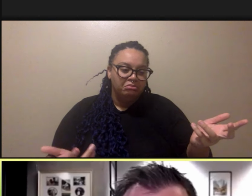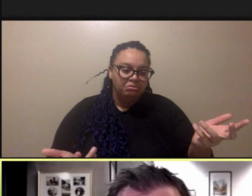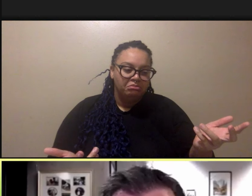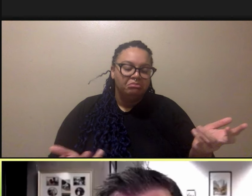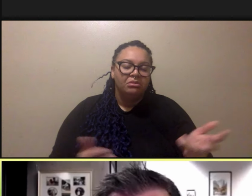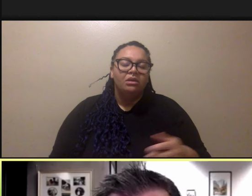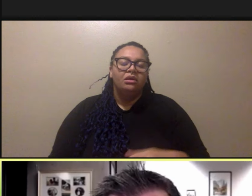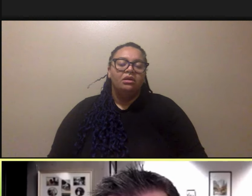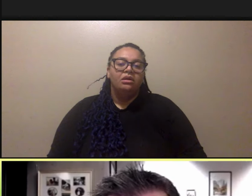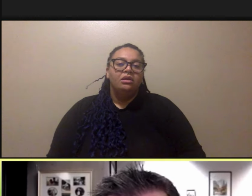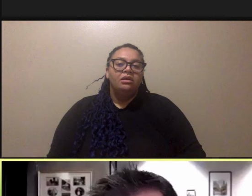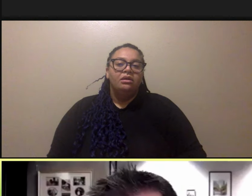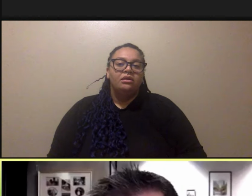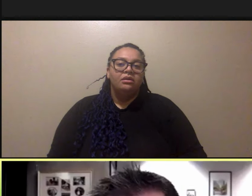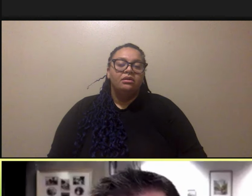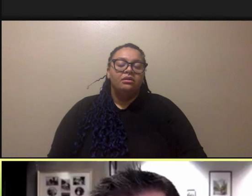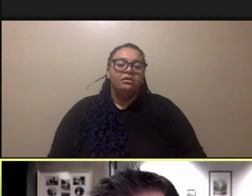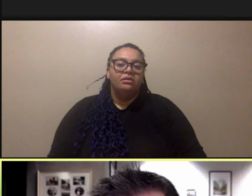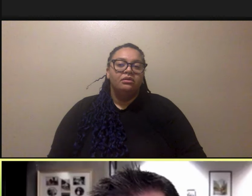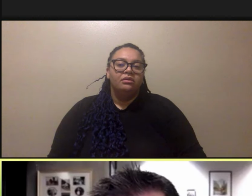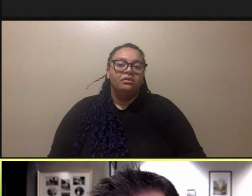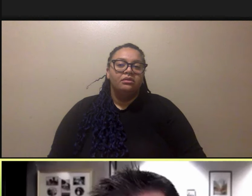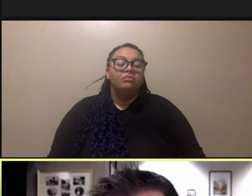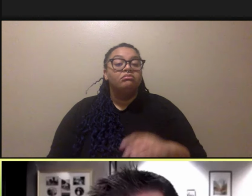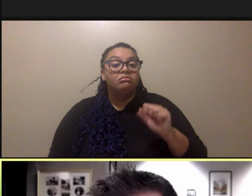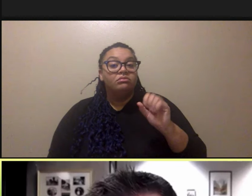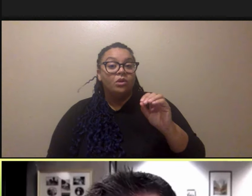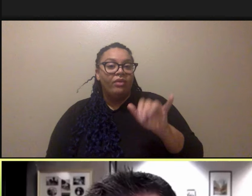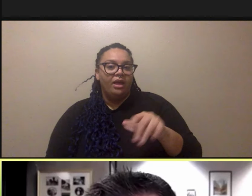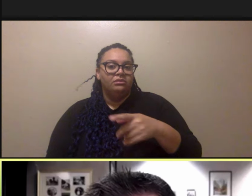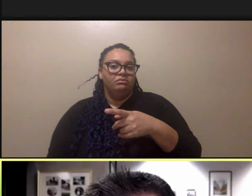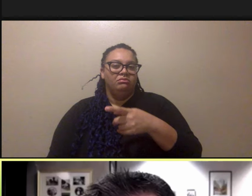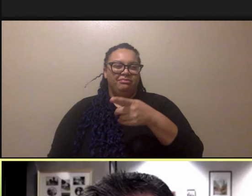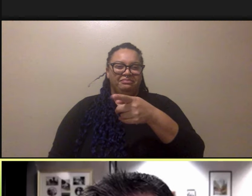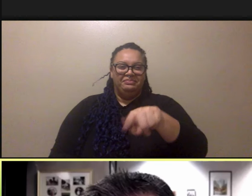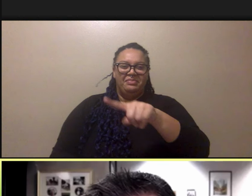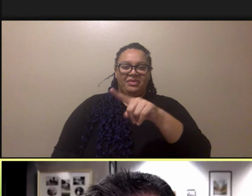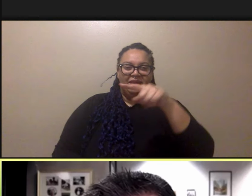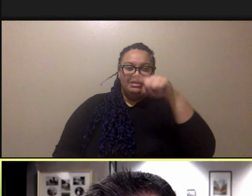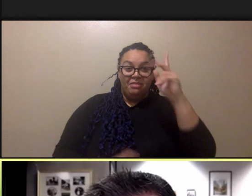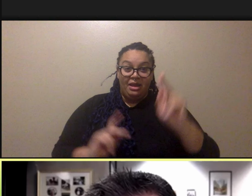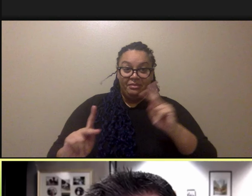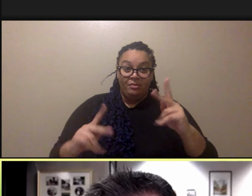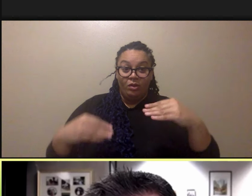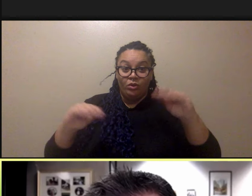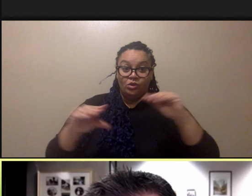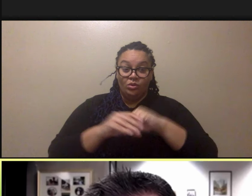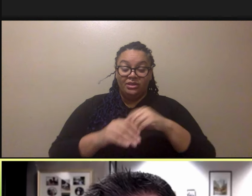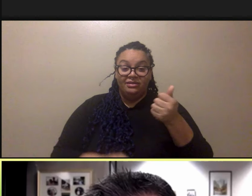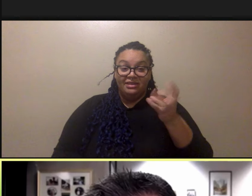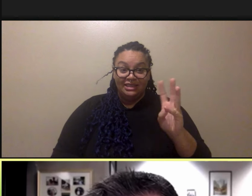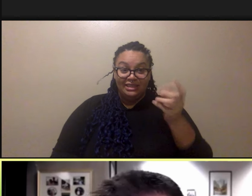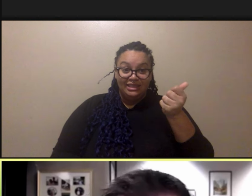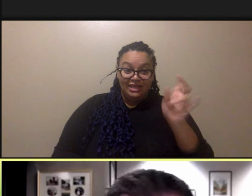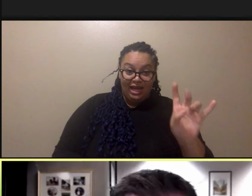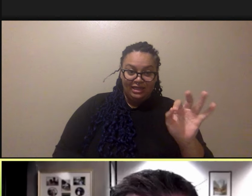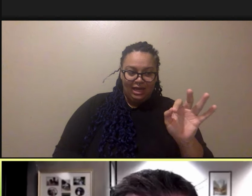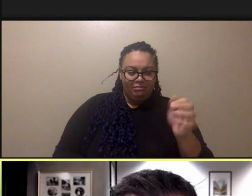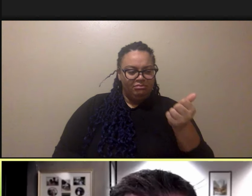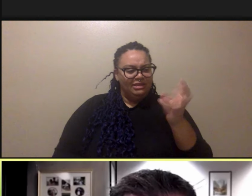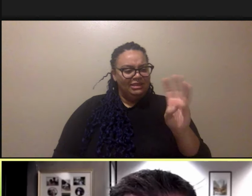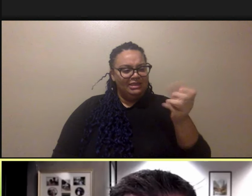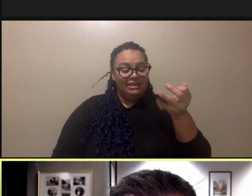labor system. And so that's what these initial black people that were sold in 1619 became.